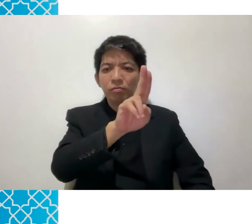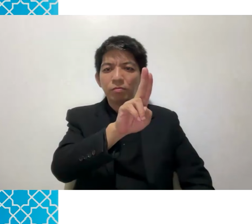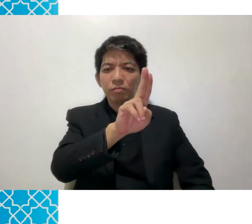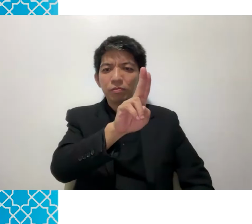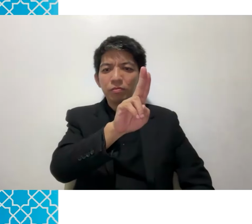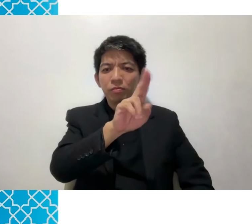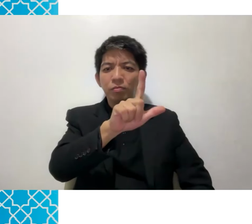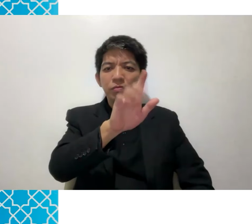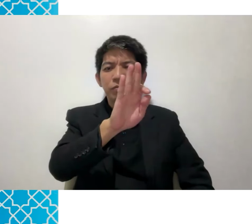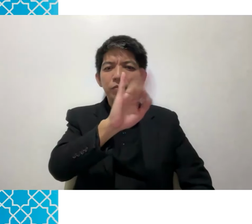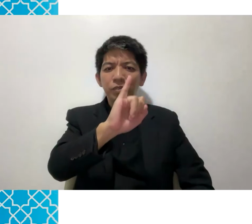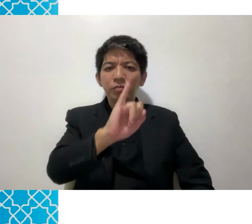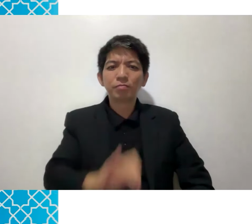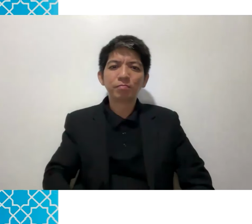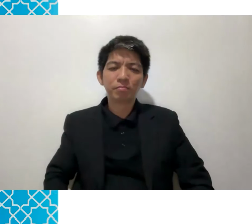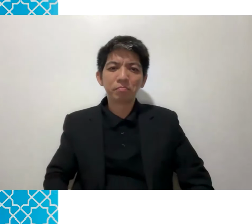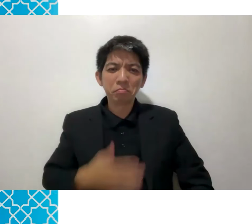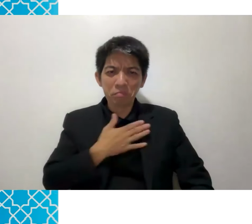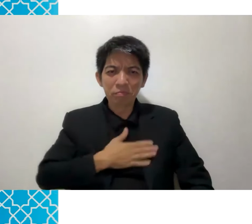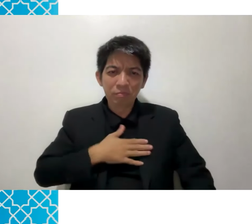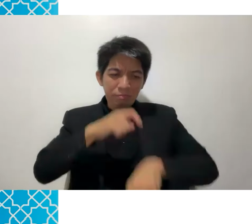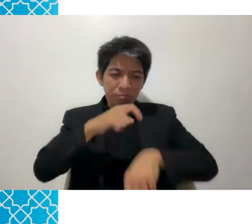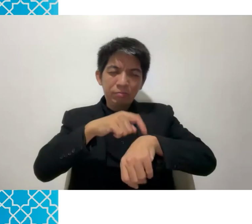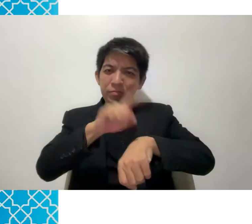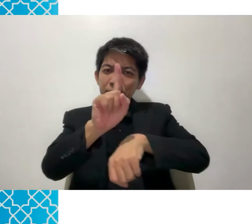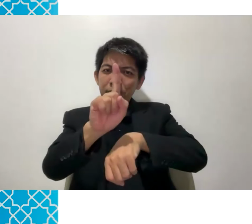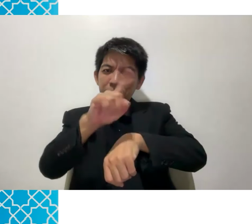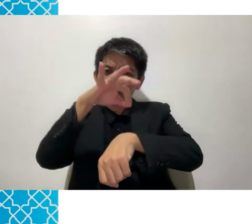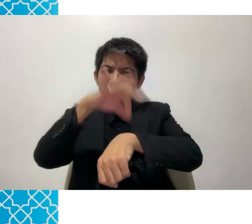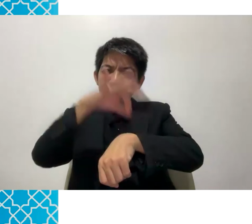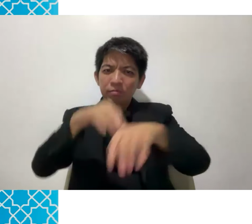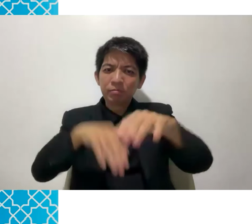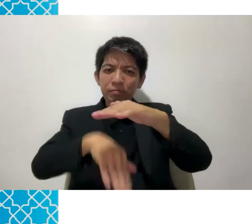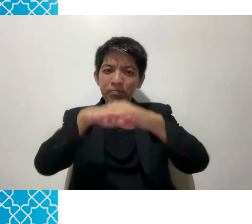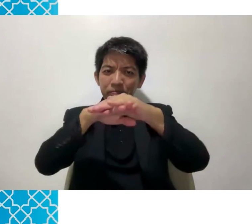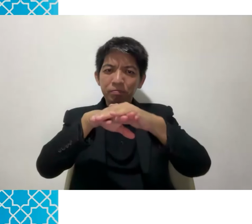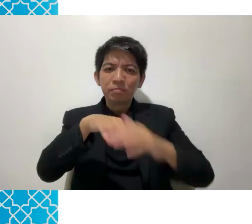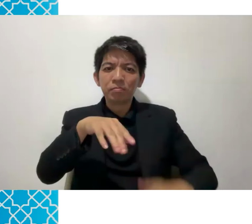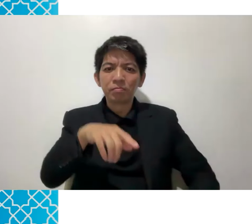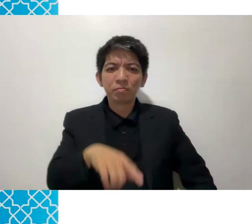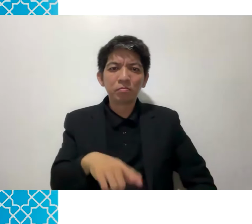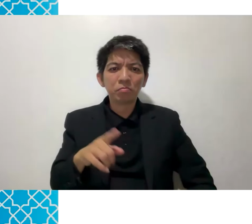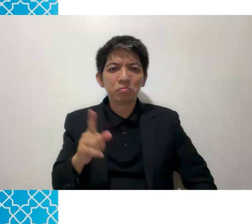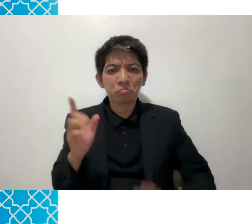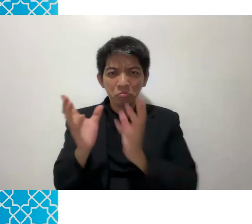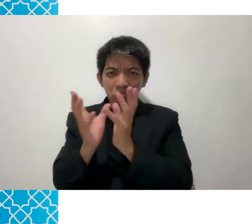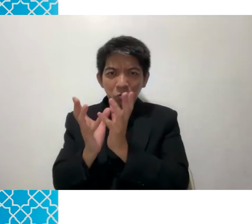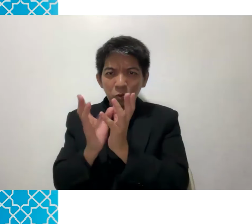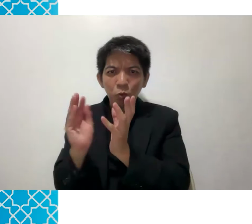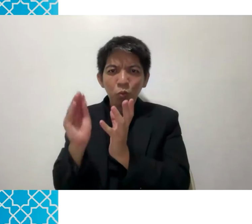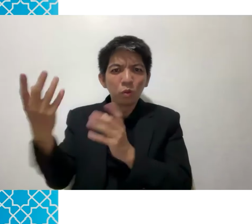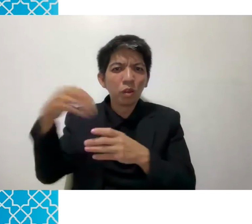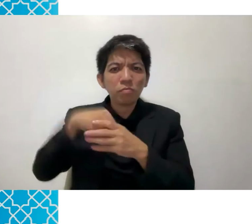grand statement on the value of community engagement. Okay, it's not easy, but I'll